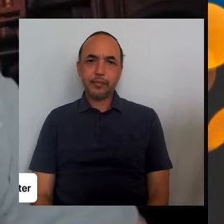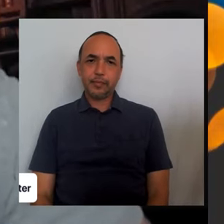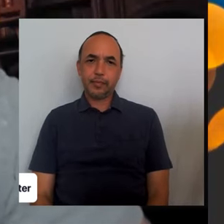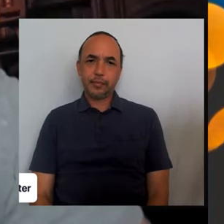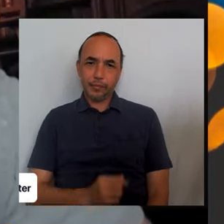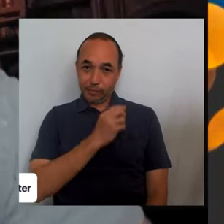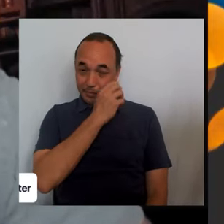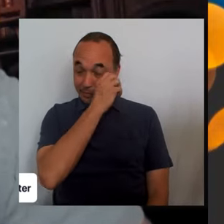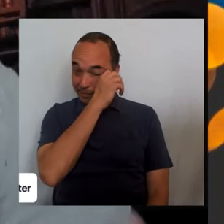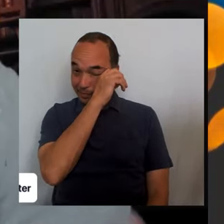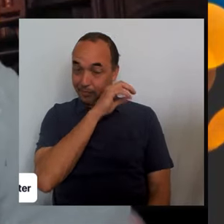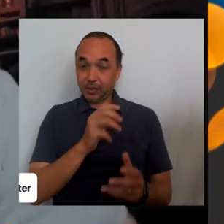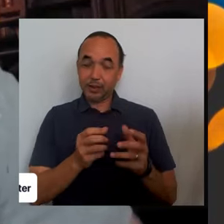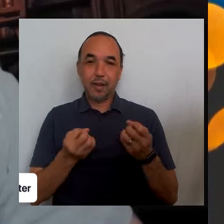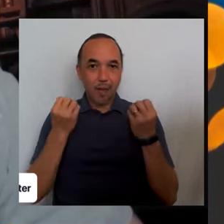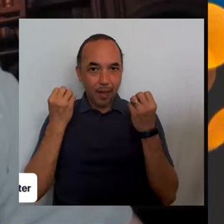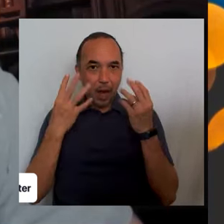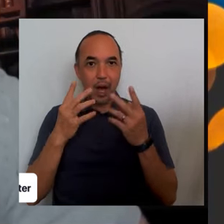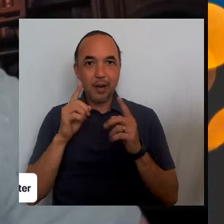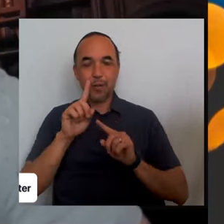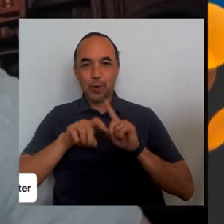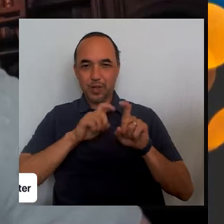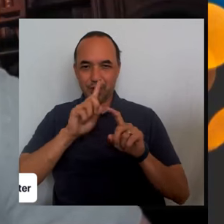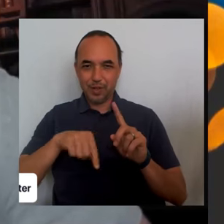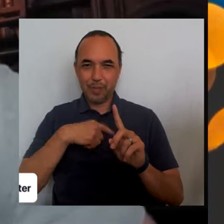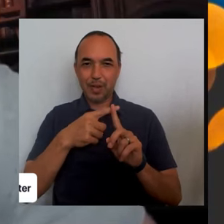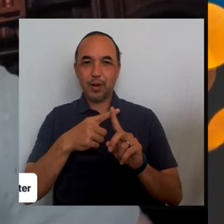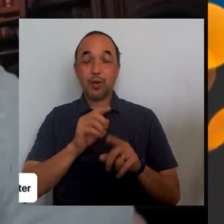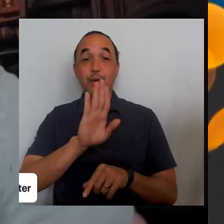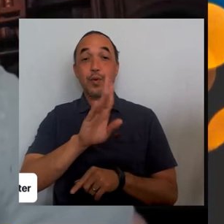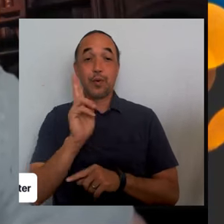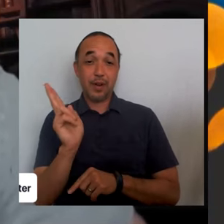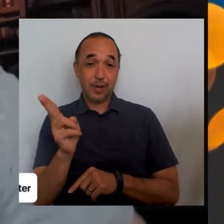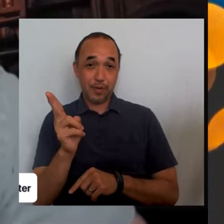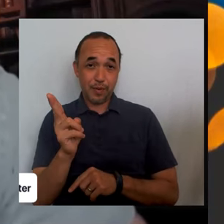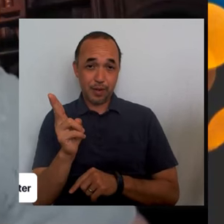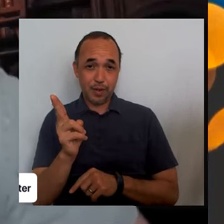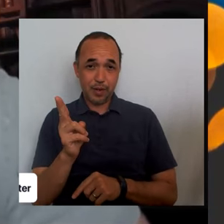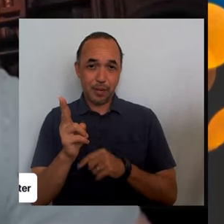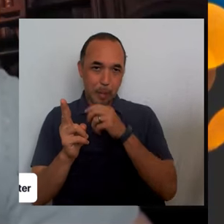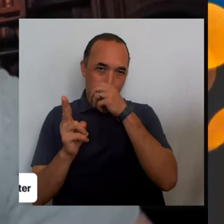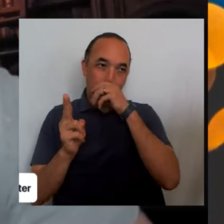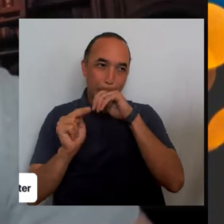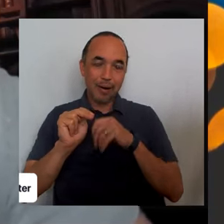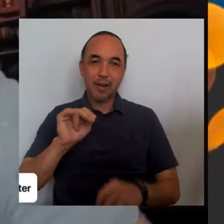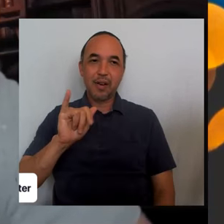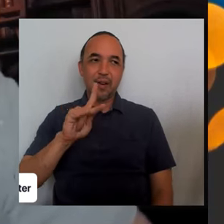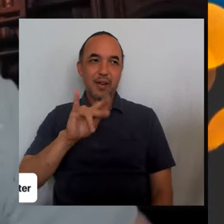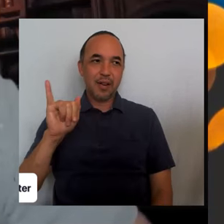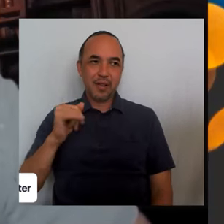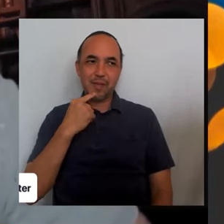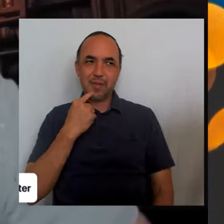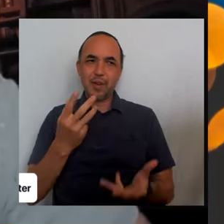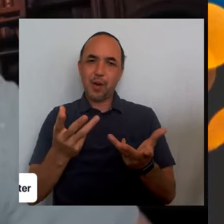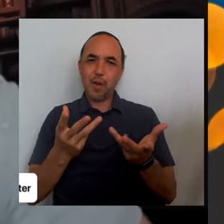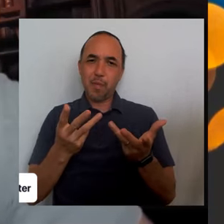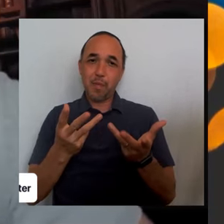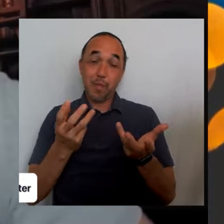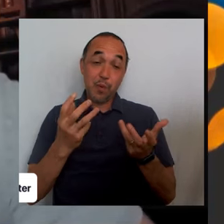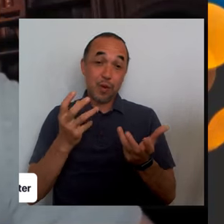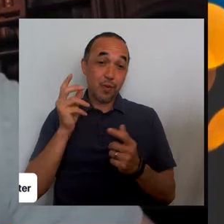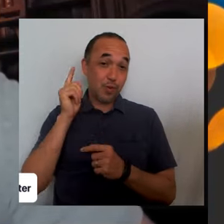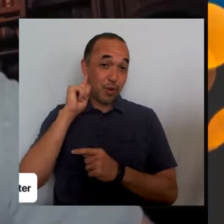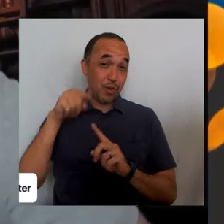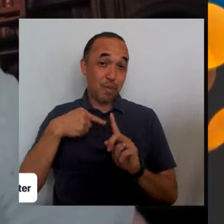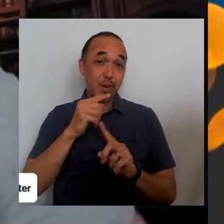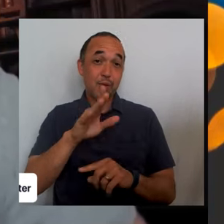we have a lot of questions in the Q&A box of also about like your history too. Nikki asks, I would love to hear about your first experience or